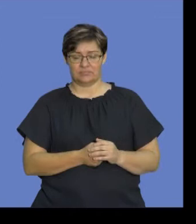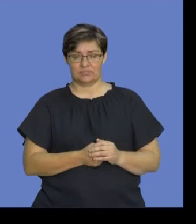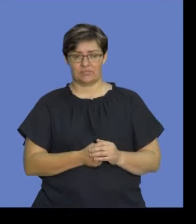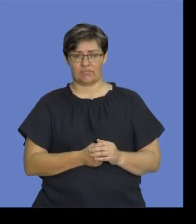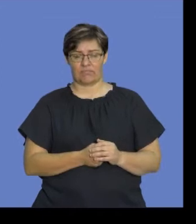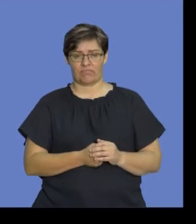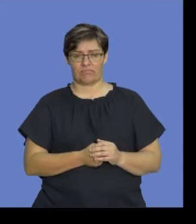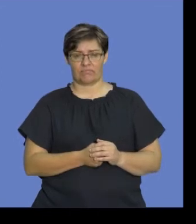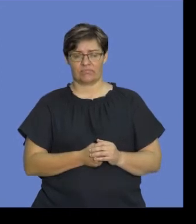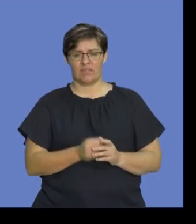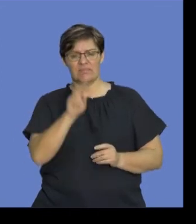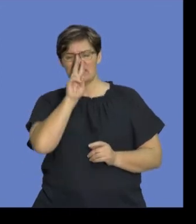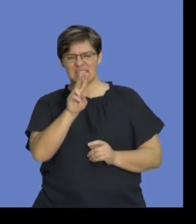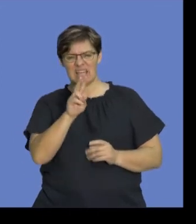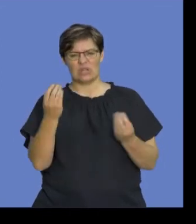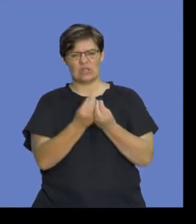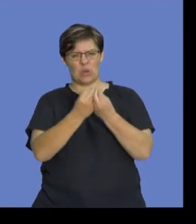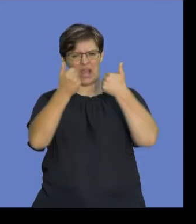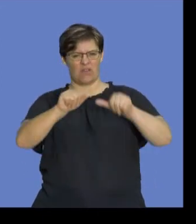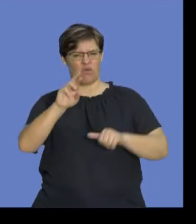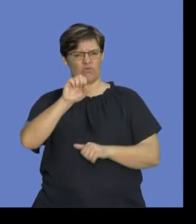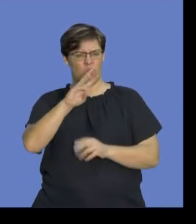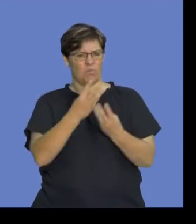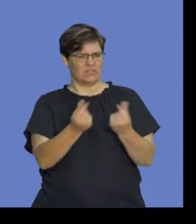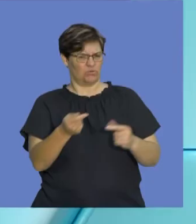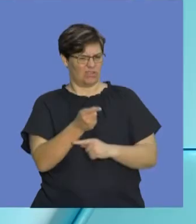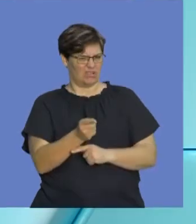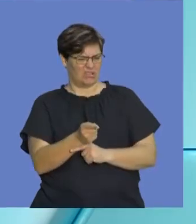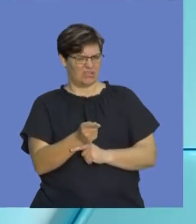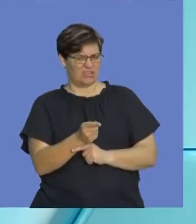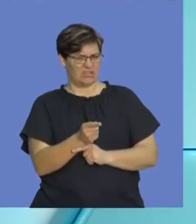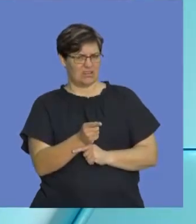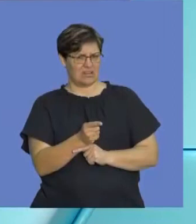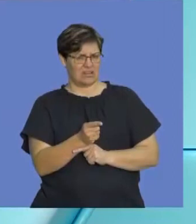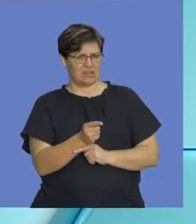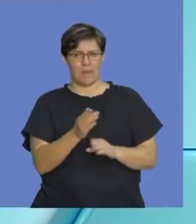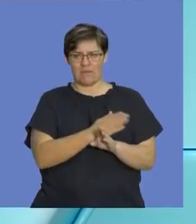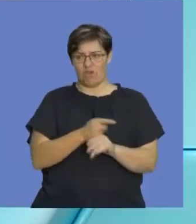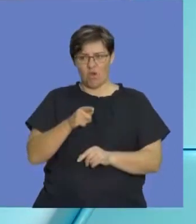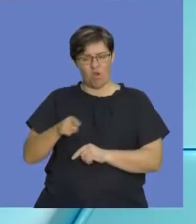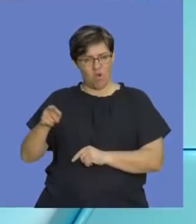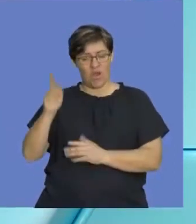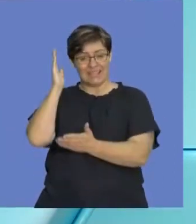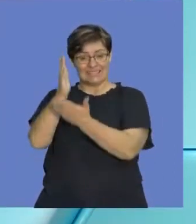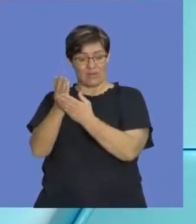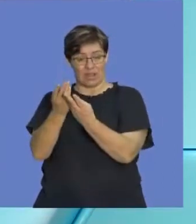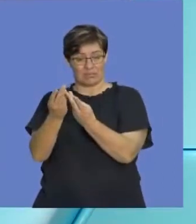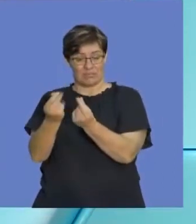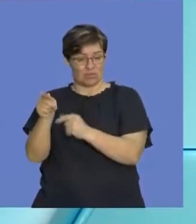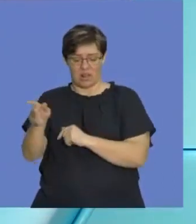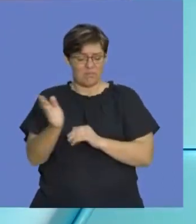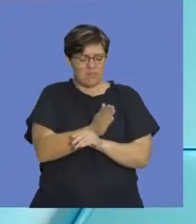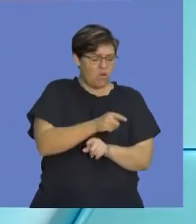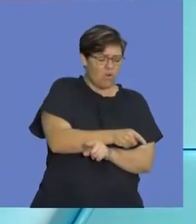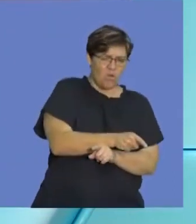this particular raw material stock account, is there, before we come to that entry, direct materials cost,